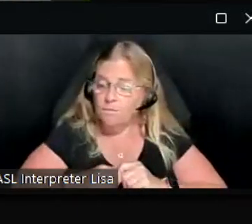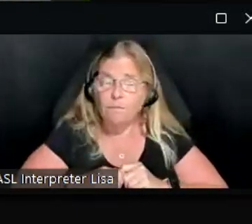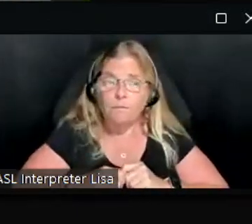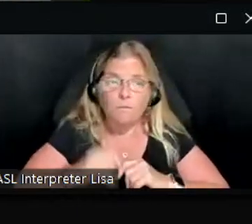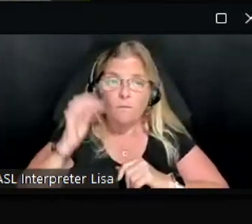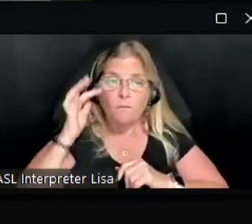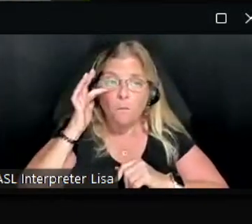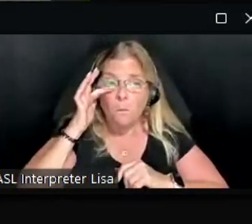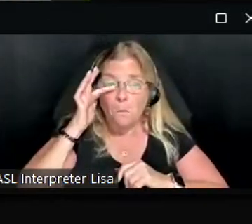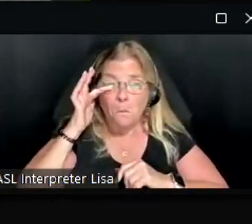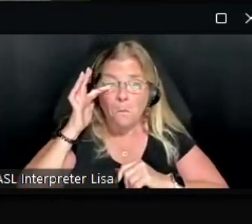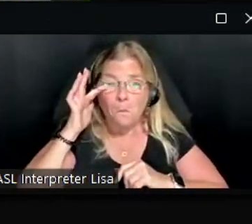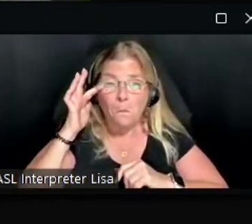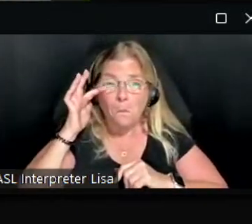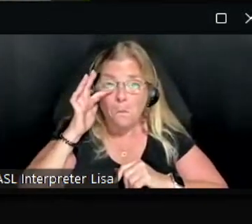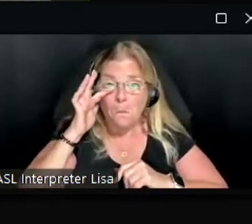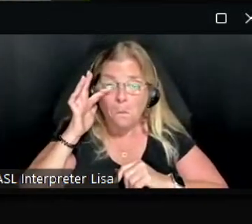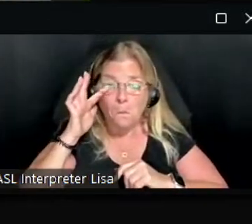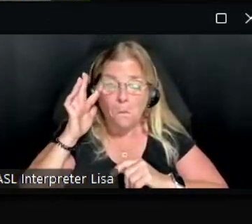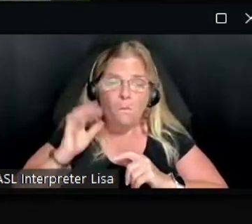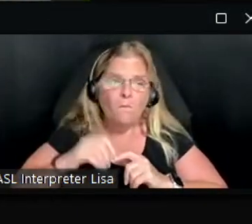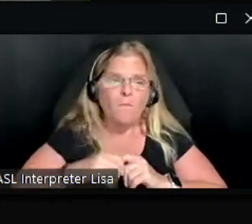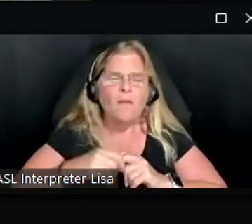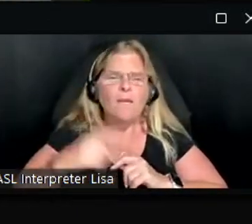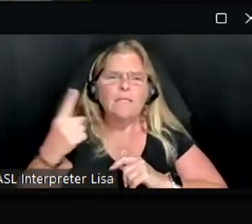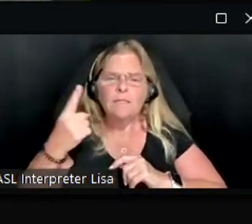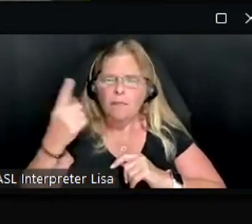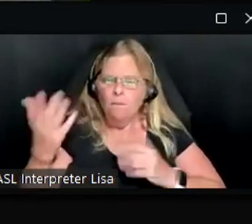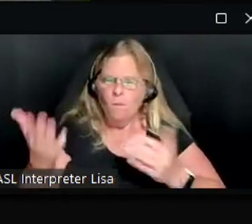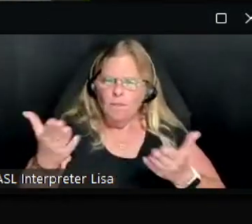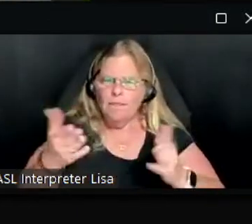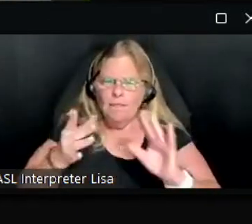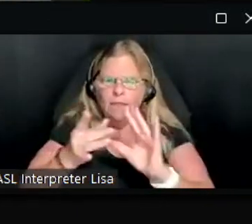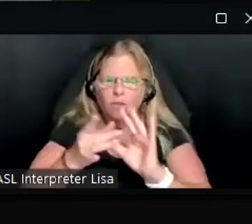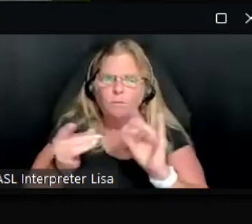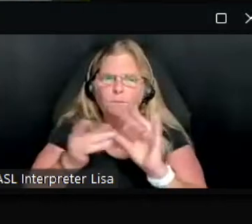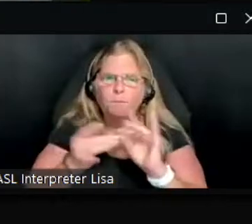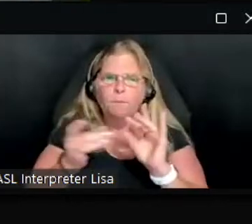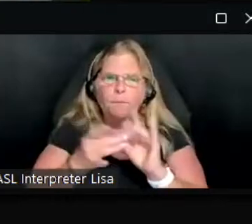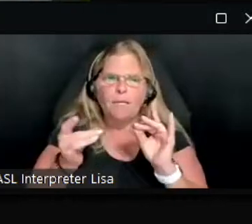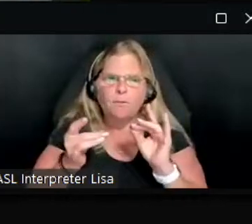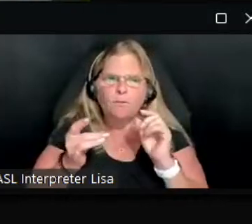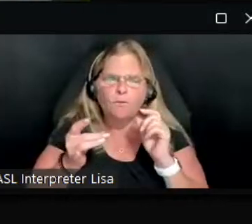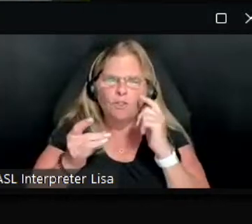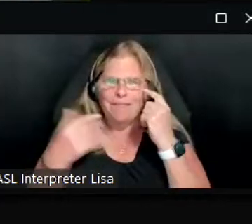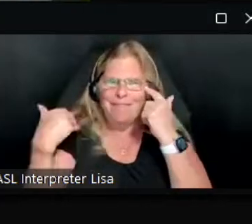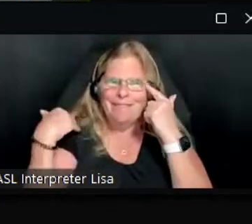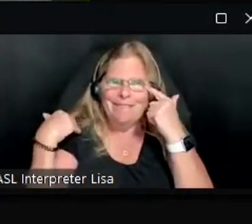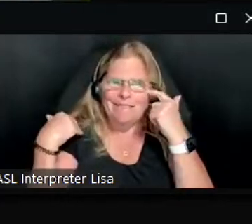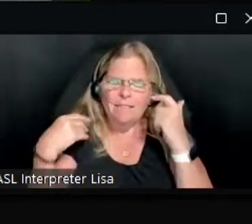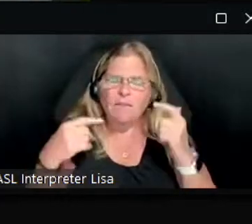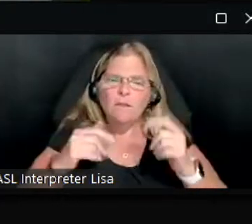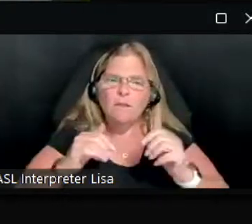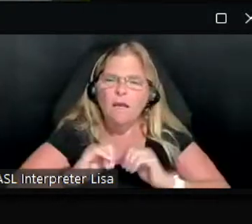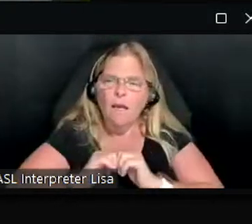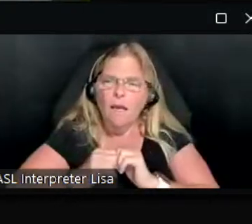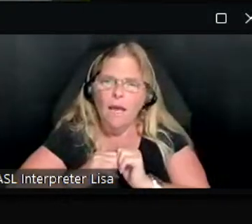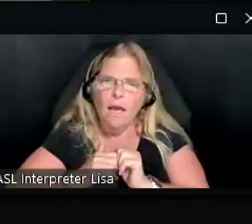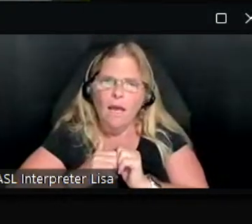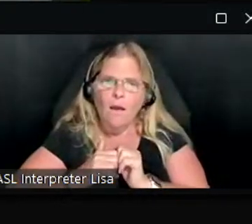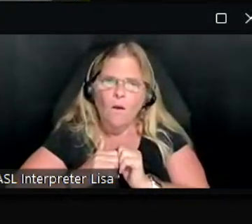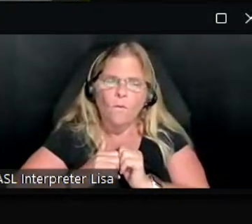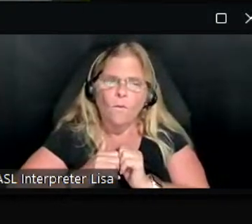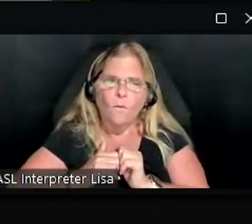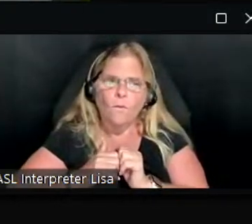shift. Someone here mentioned it not long ago about how education